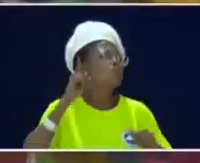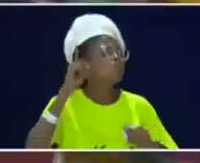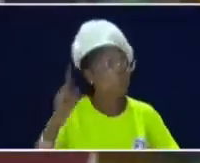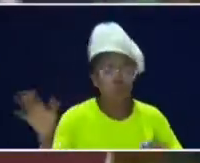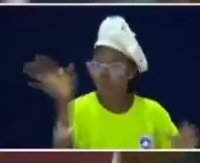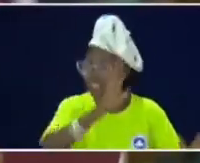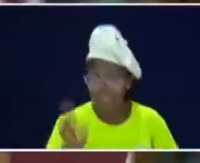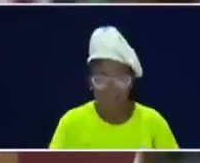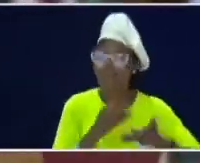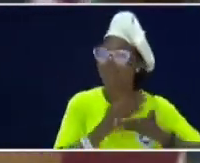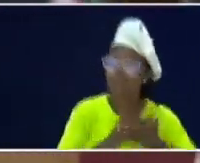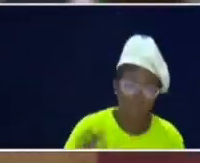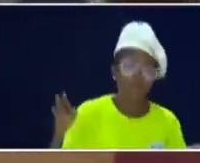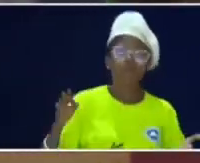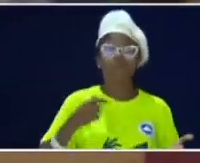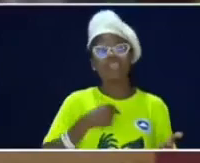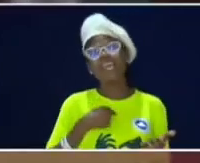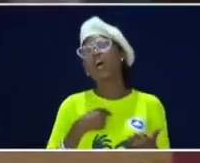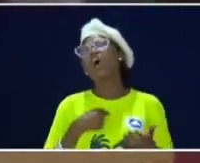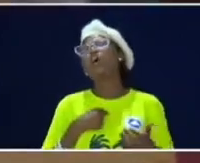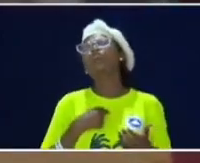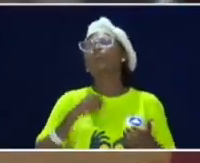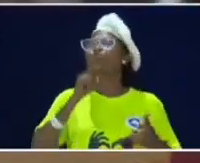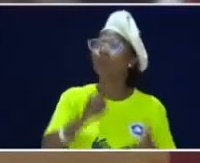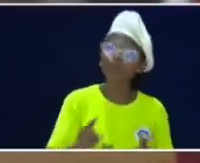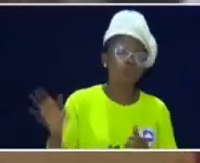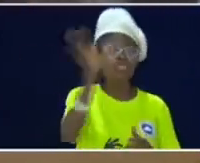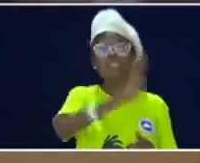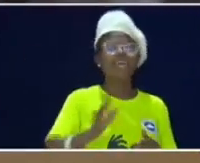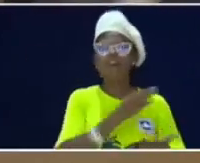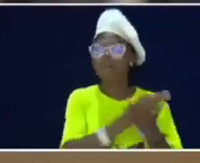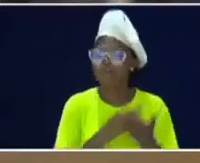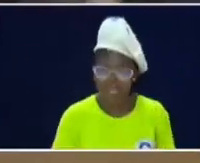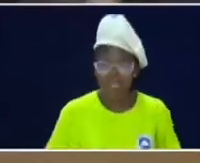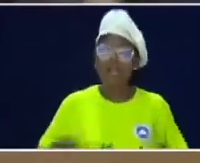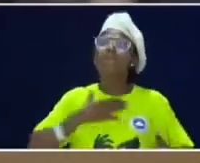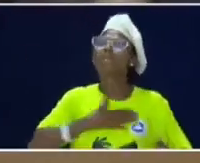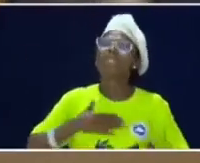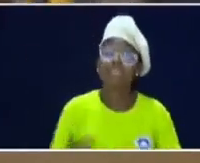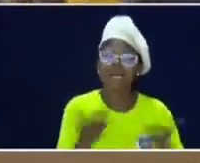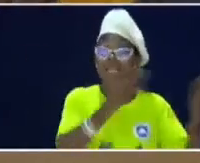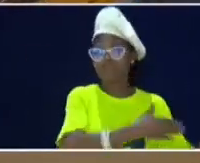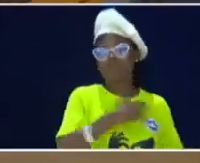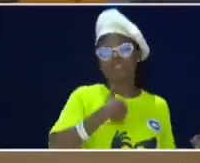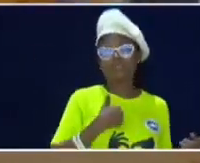fail. Please carry me. Oh, You never fail. Please carry me.